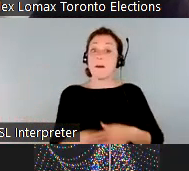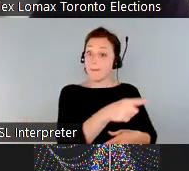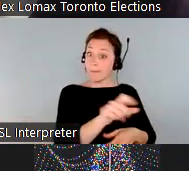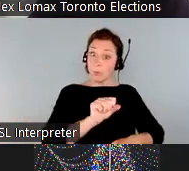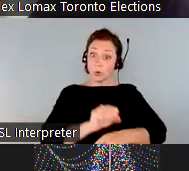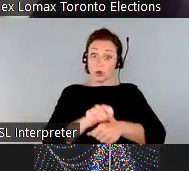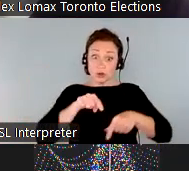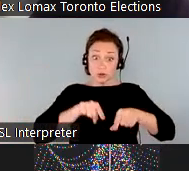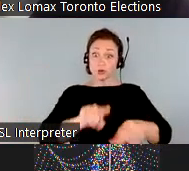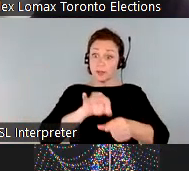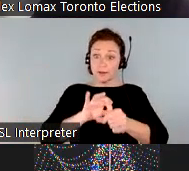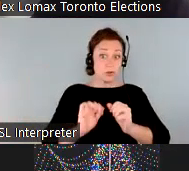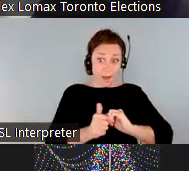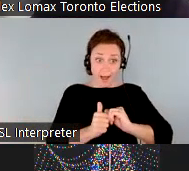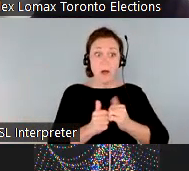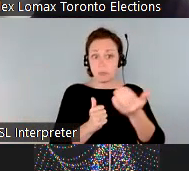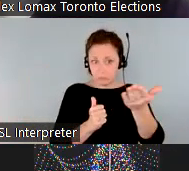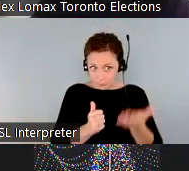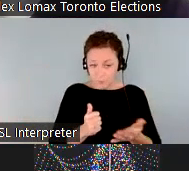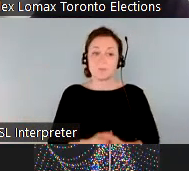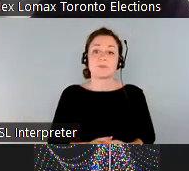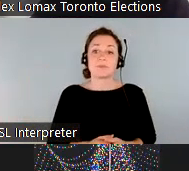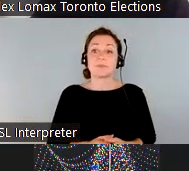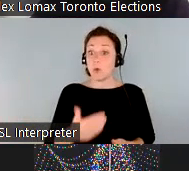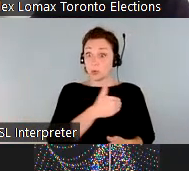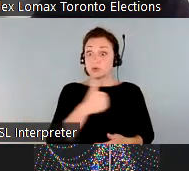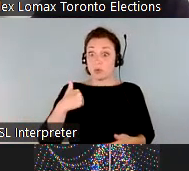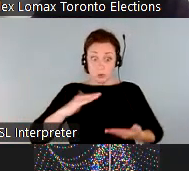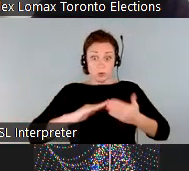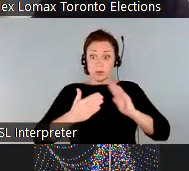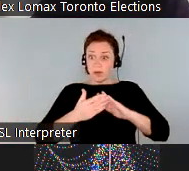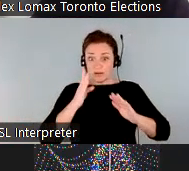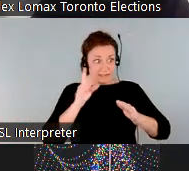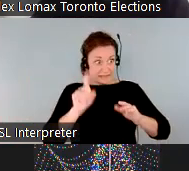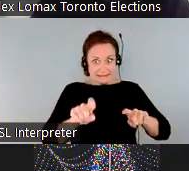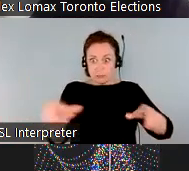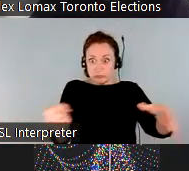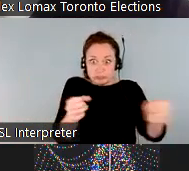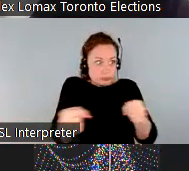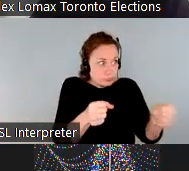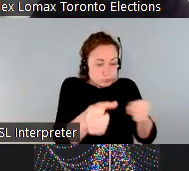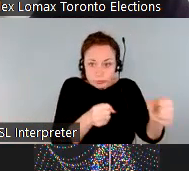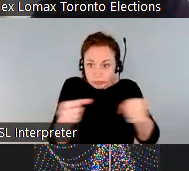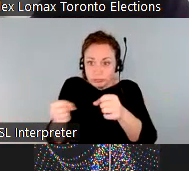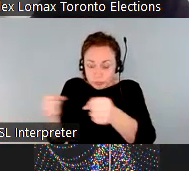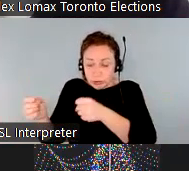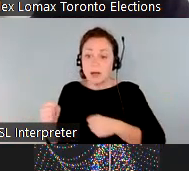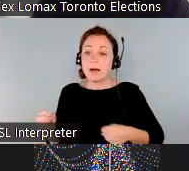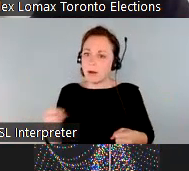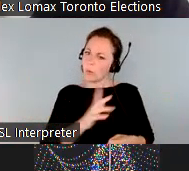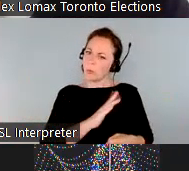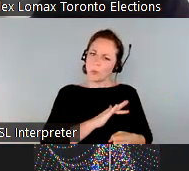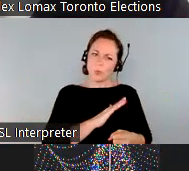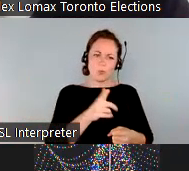election. So for every election, the City of Toronto hires people to work in voting places across the city. This is a great way to participate